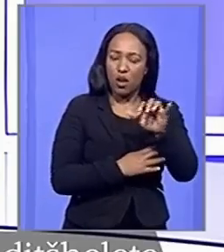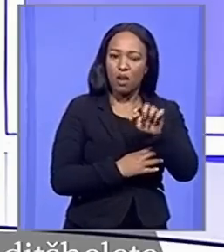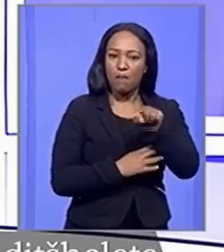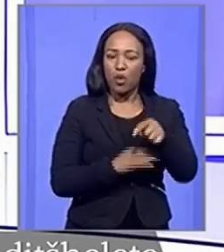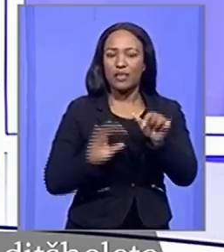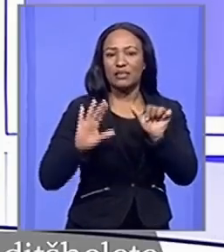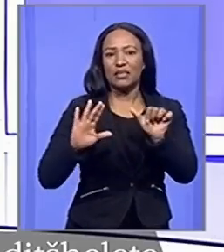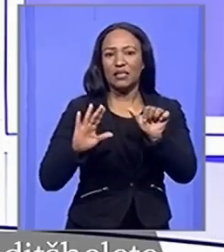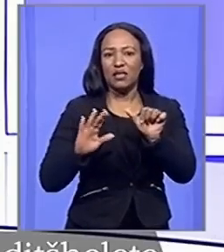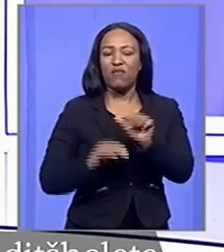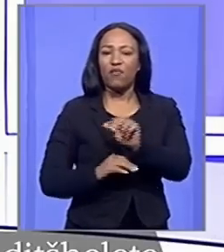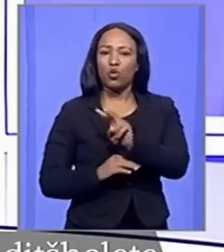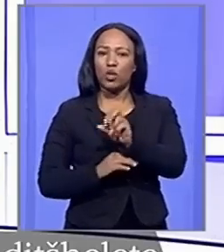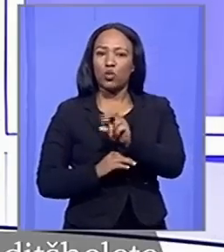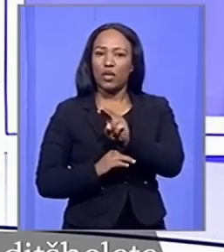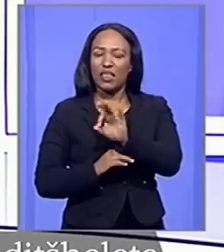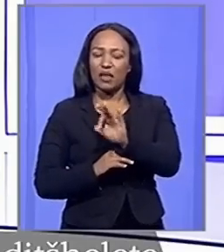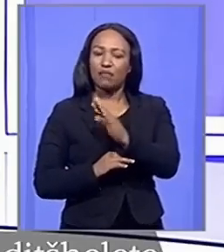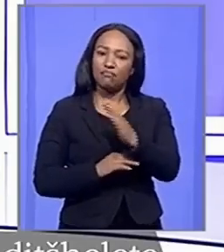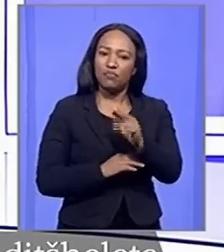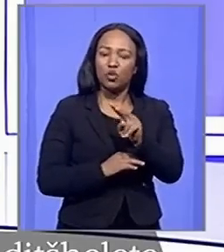wa 2023-2024.